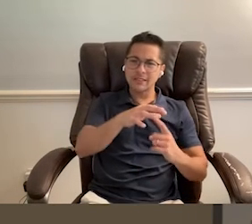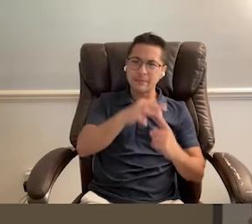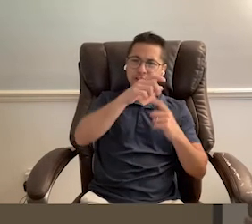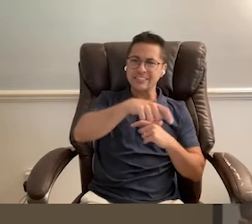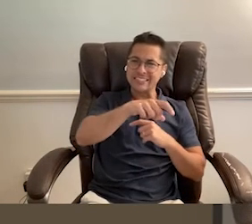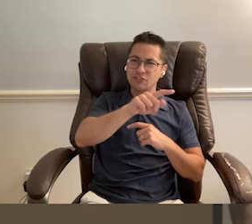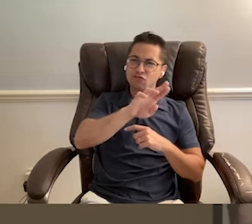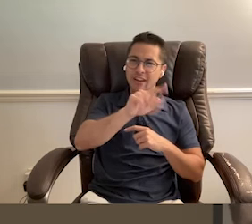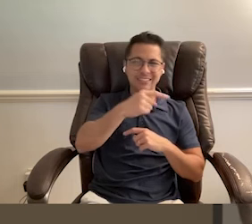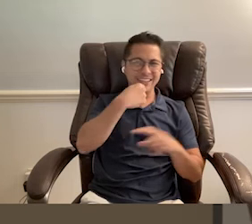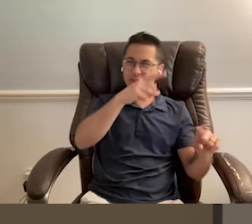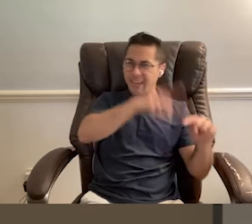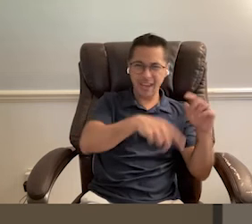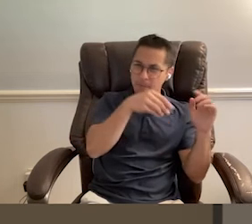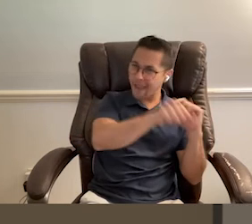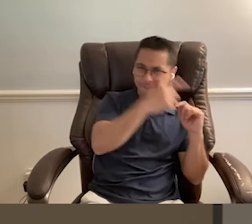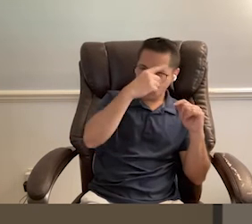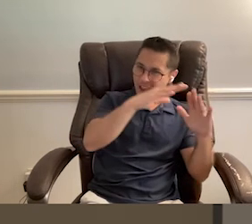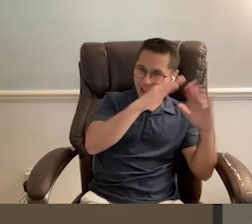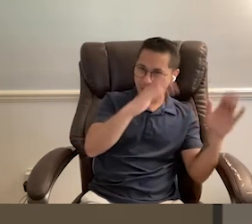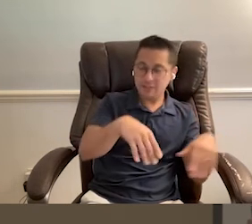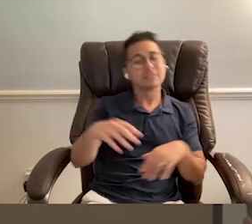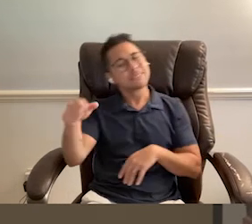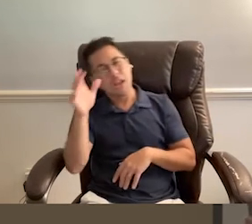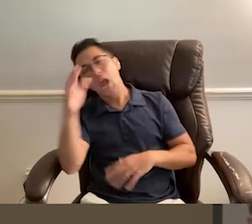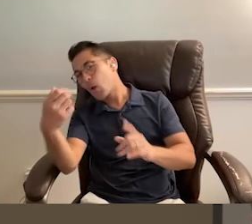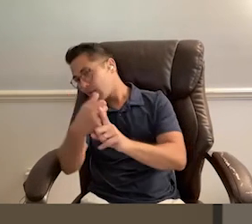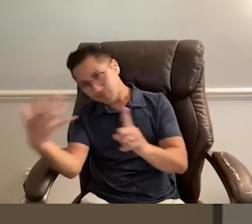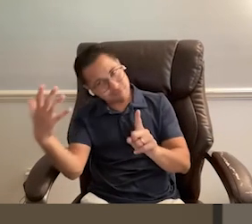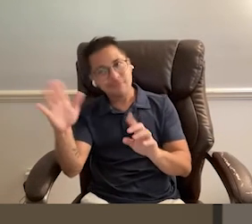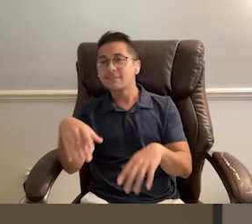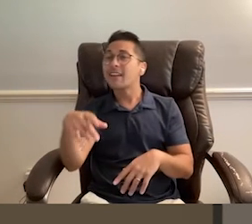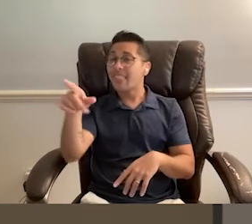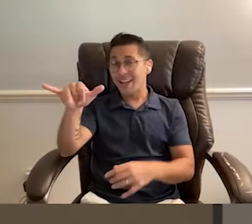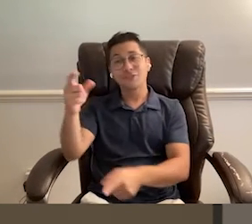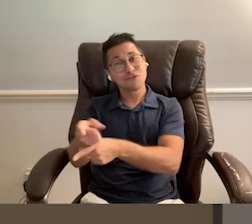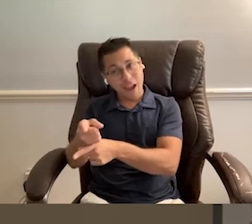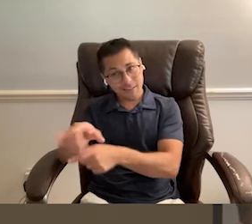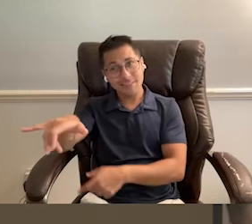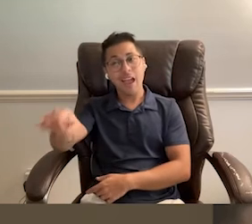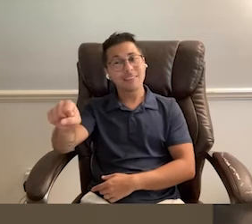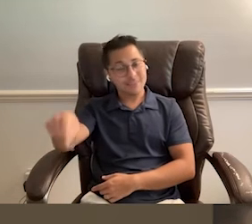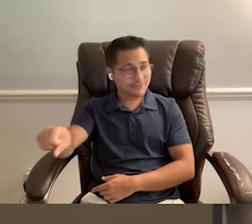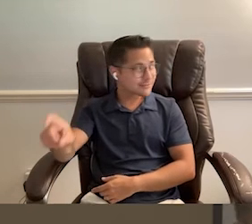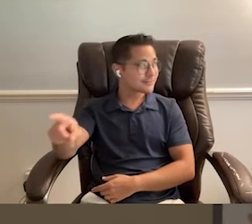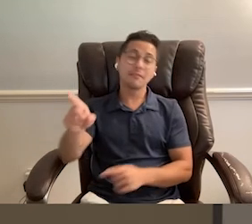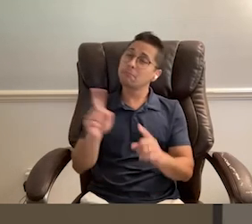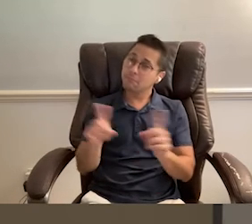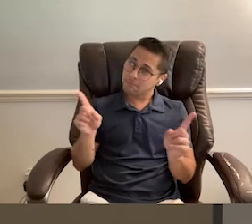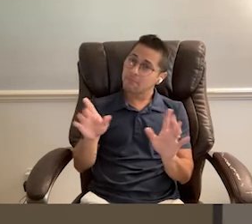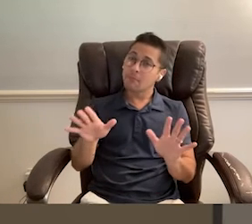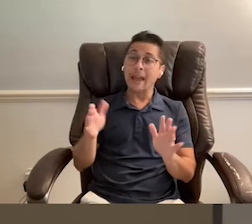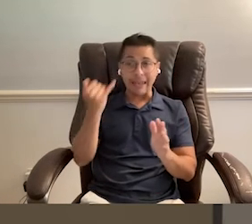housing and So that we'll get into it. We're gonna get into it. And that is correct. Yes. Yeah. We'll if we have time, because